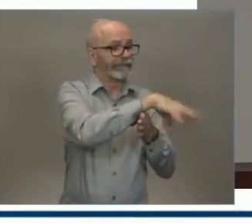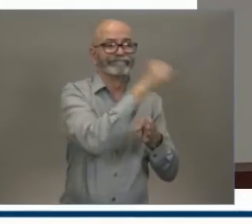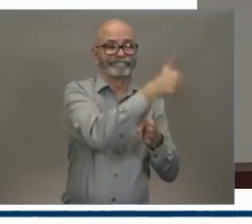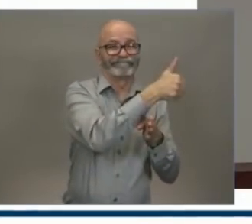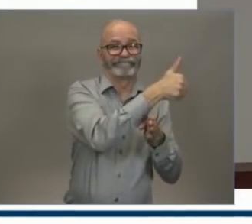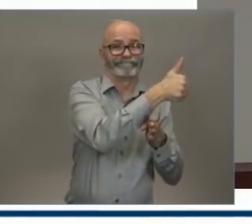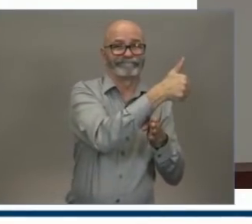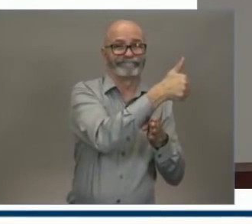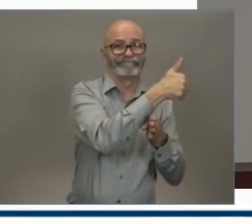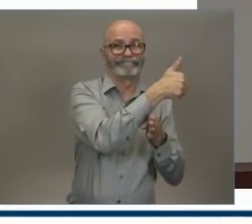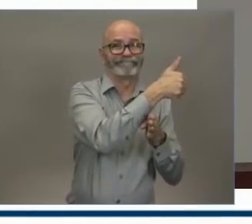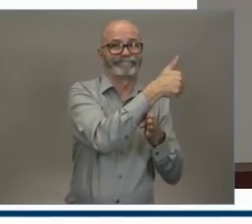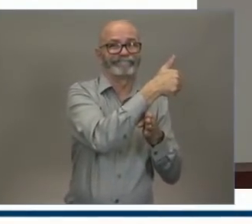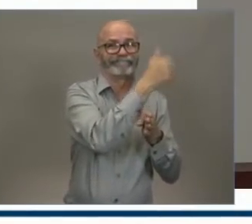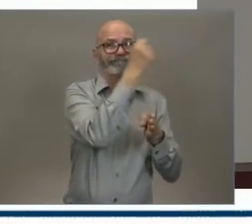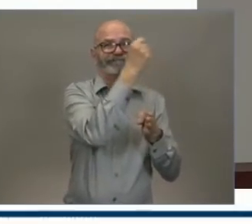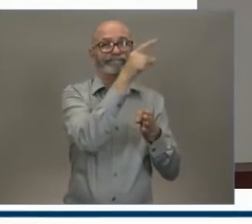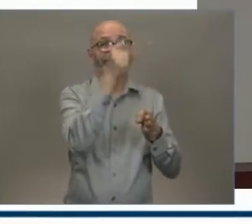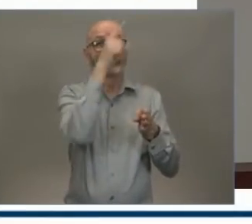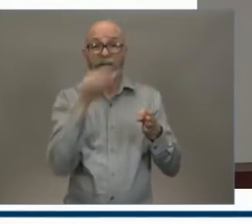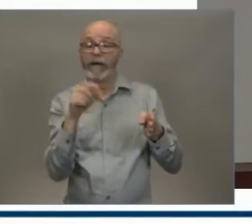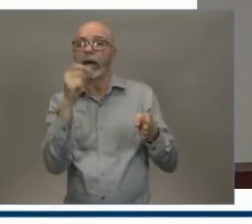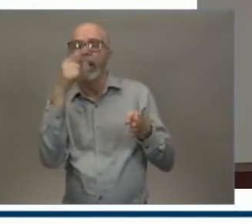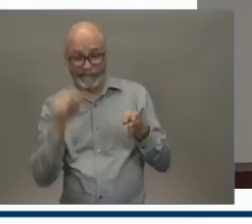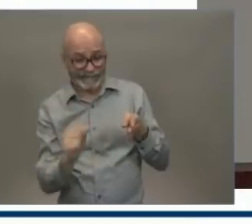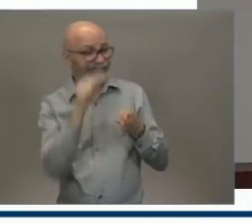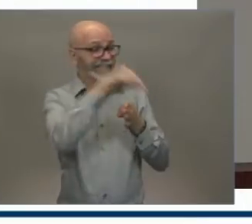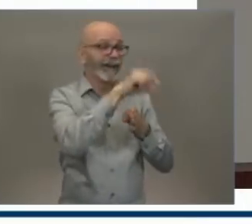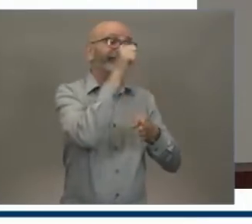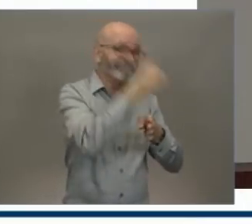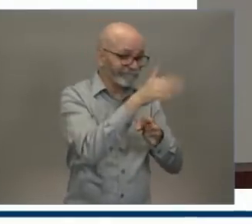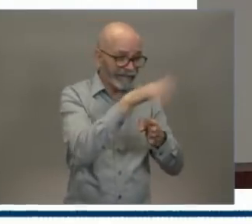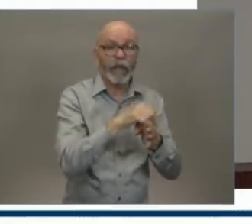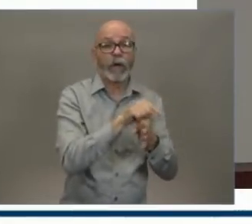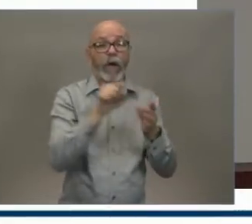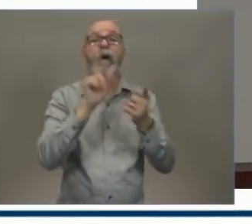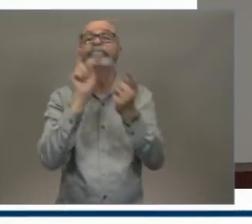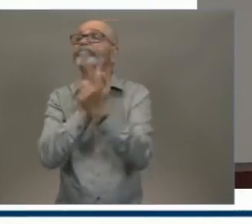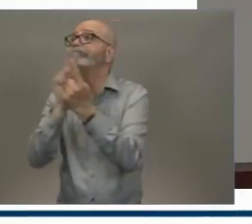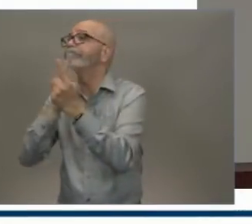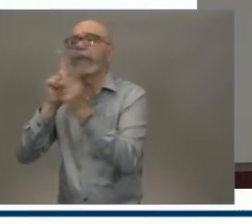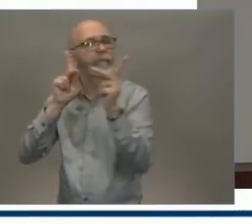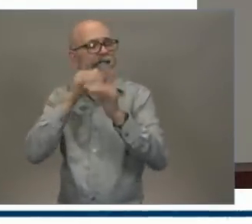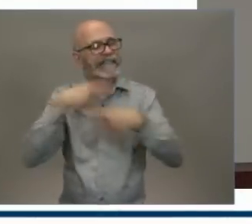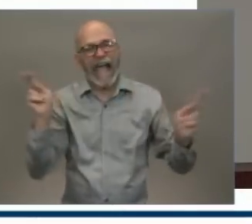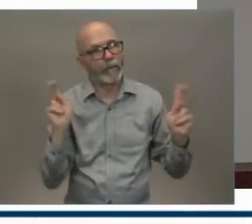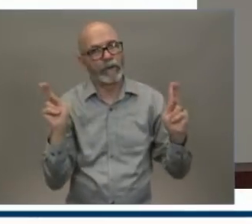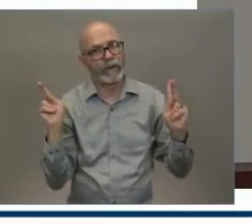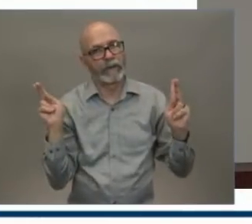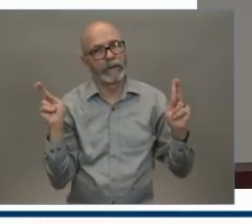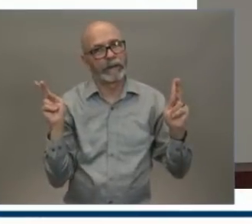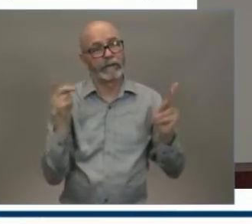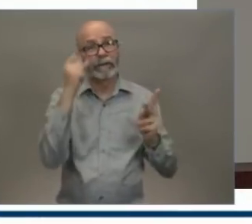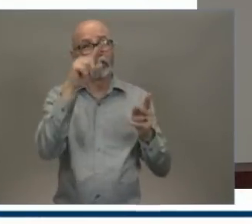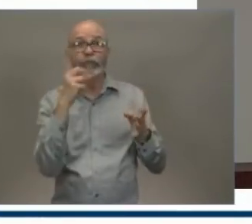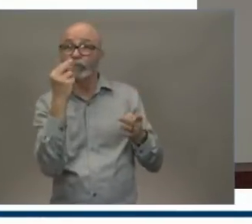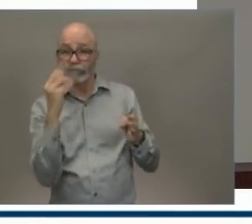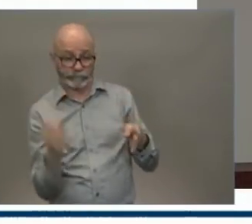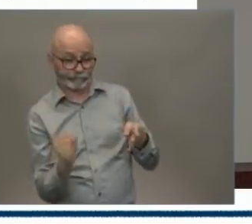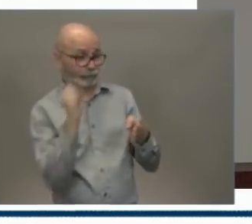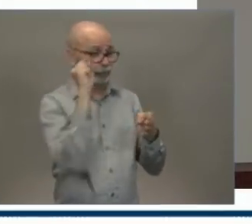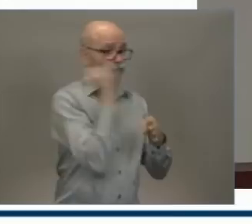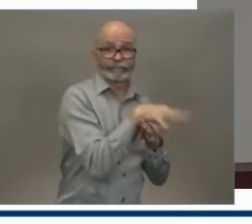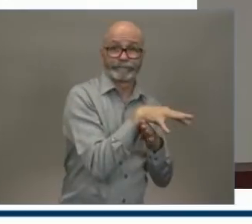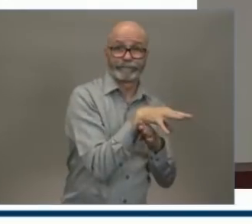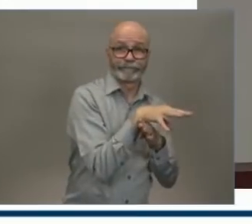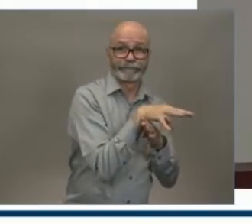avoid contact with other people or avoid close contact, to use contactless service, whether it's drive-through food or making sure that